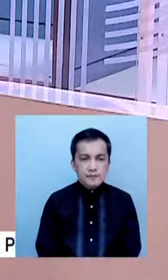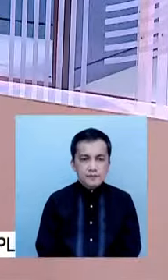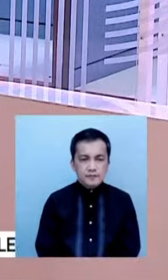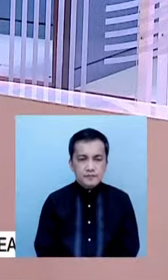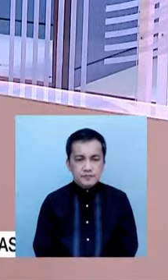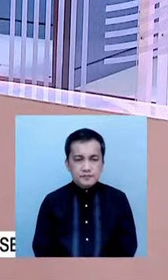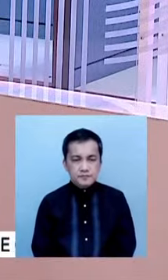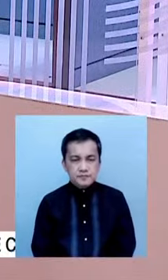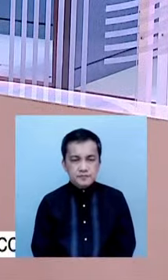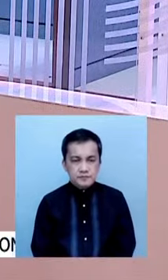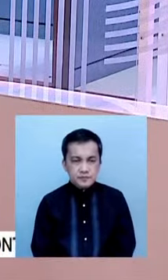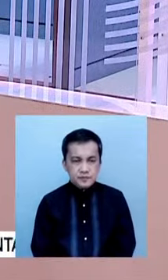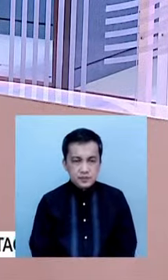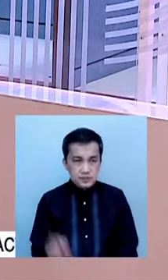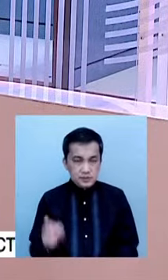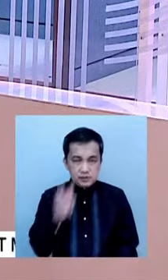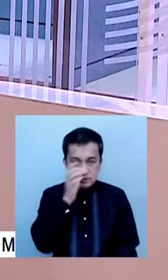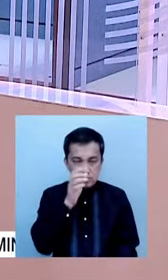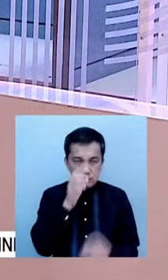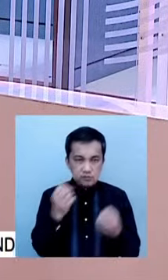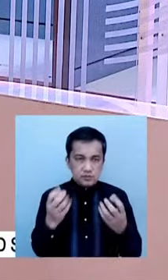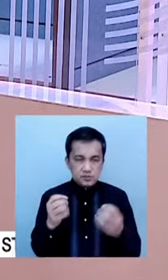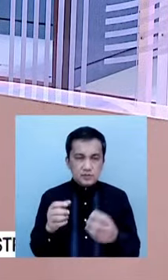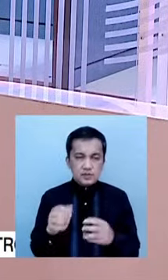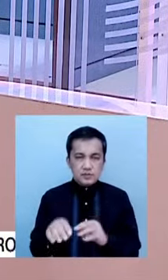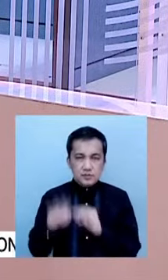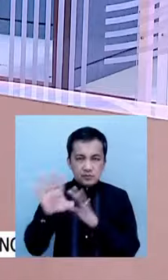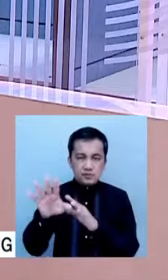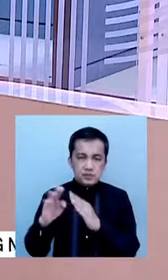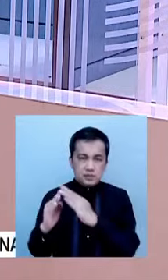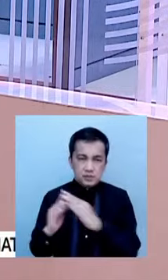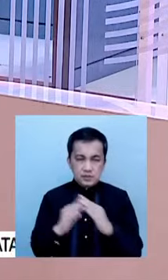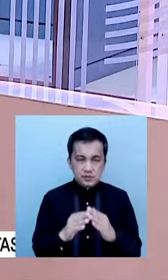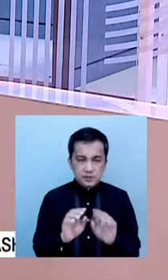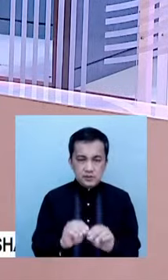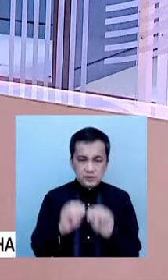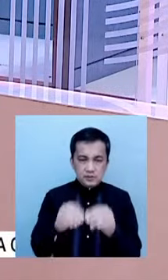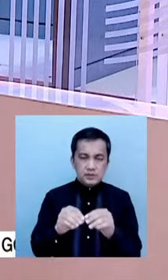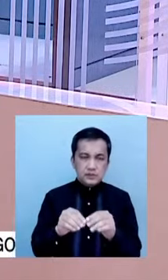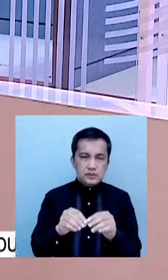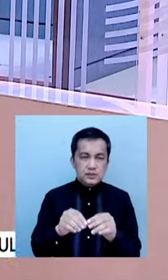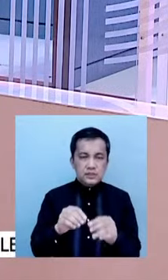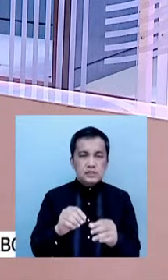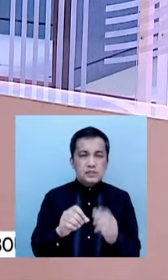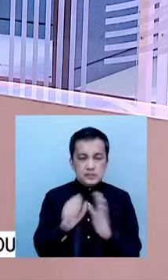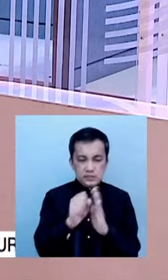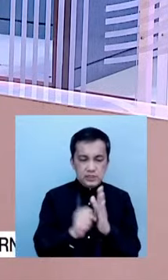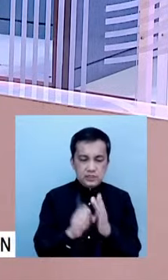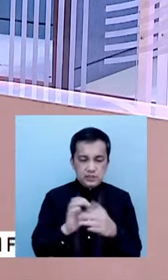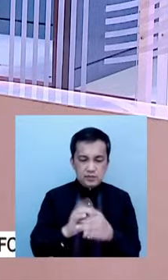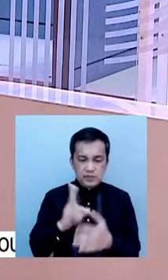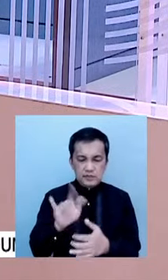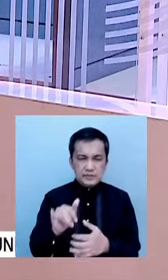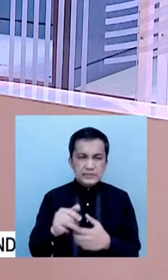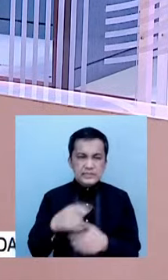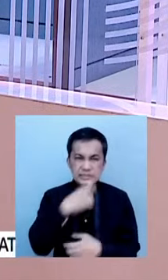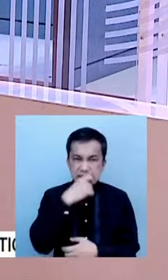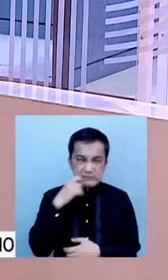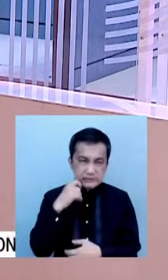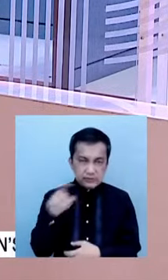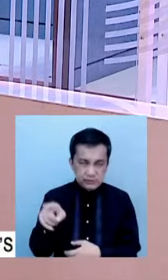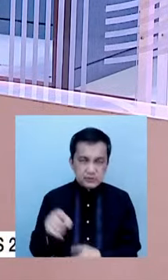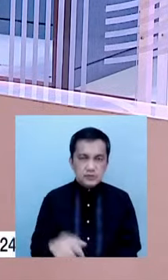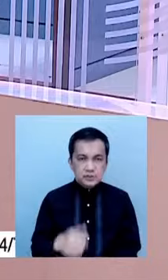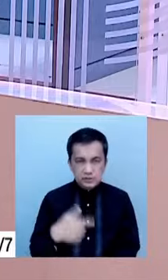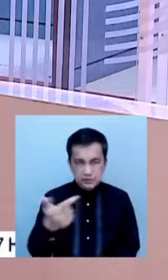Over in Cebu City, dozens of mountain villages placed under a state of calamity because of dry conditions. Our very own Annie Perez joins us now with